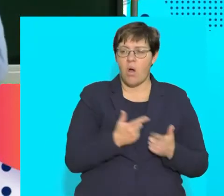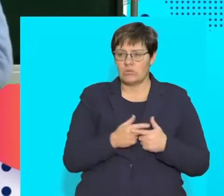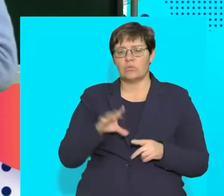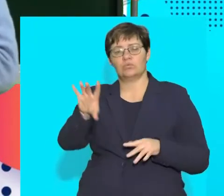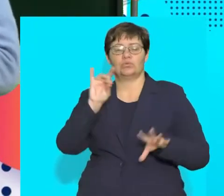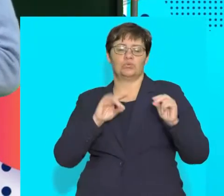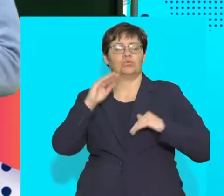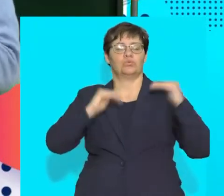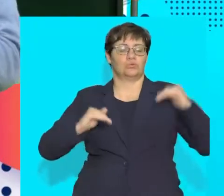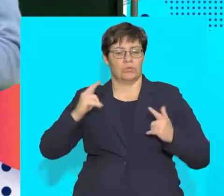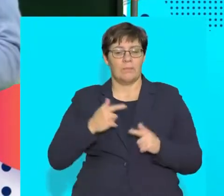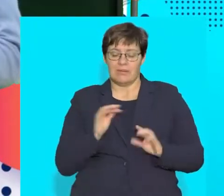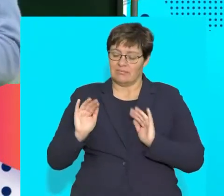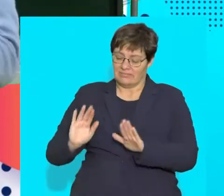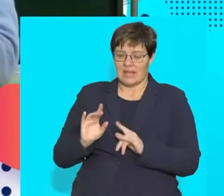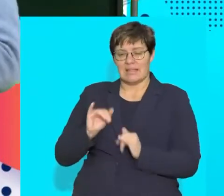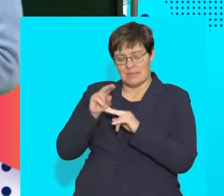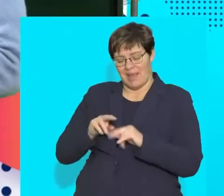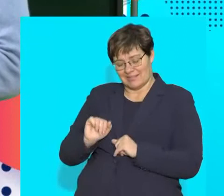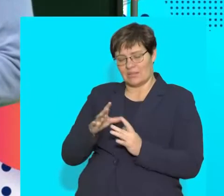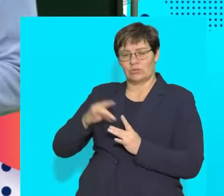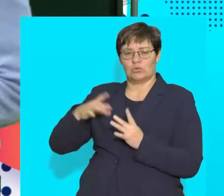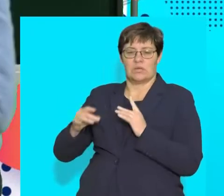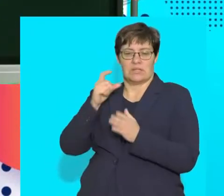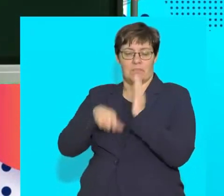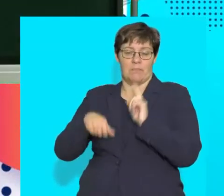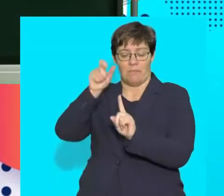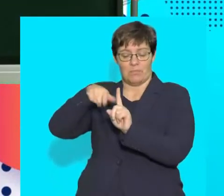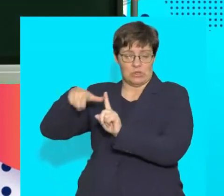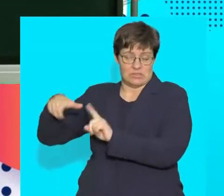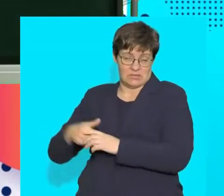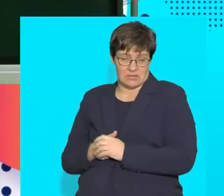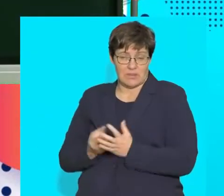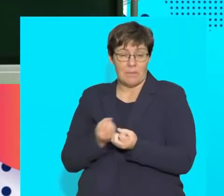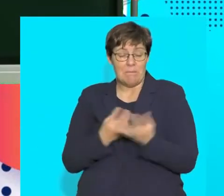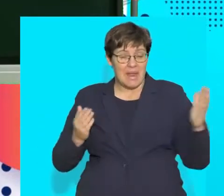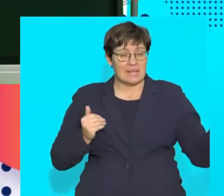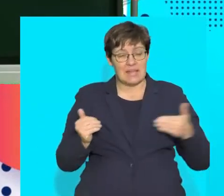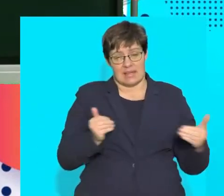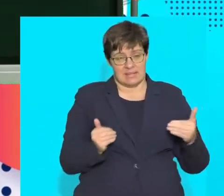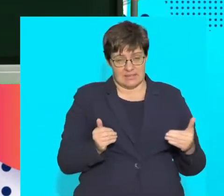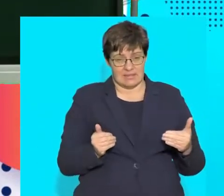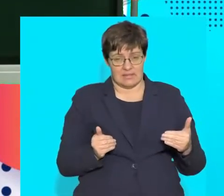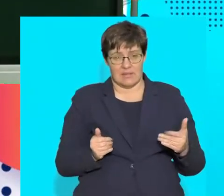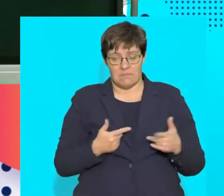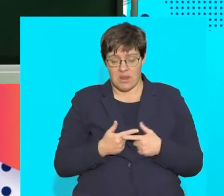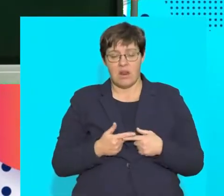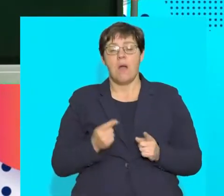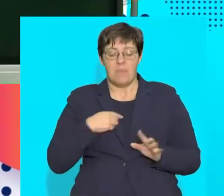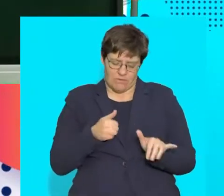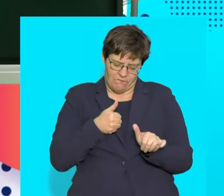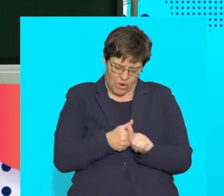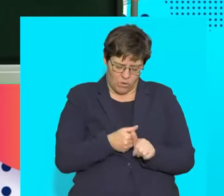to have different diets, and that's entirely left to individuals. But the important thing is that in many of these diets, they're often a